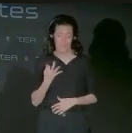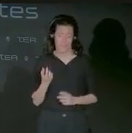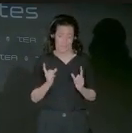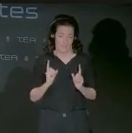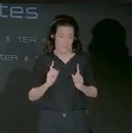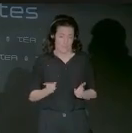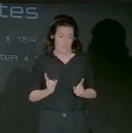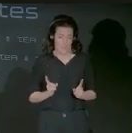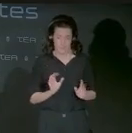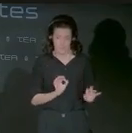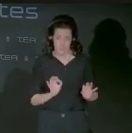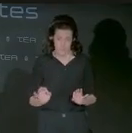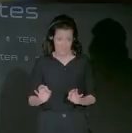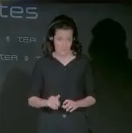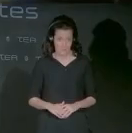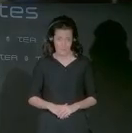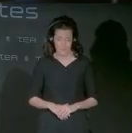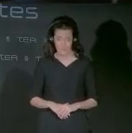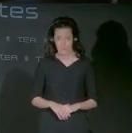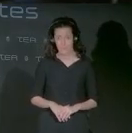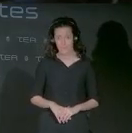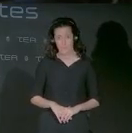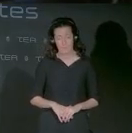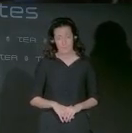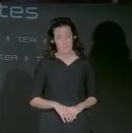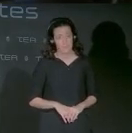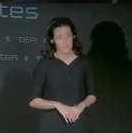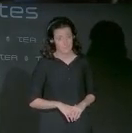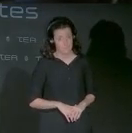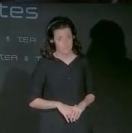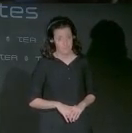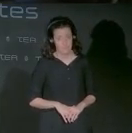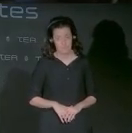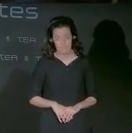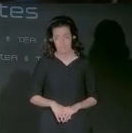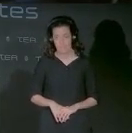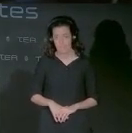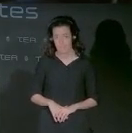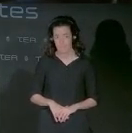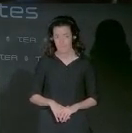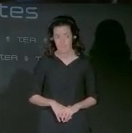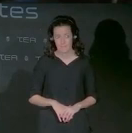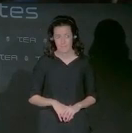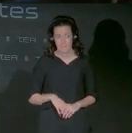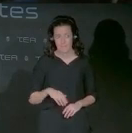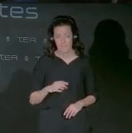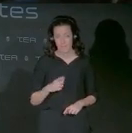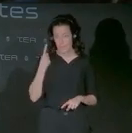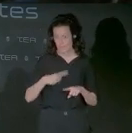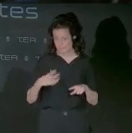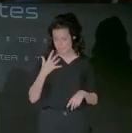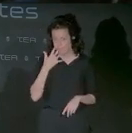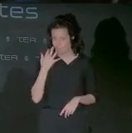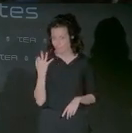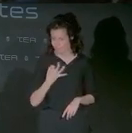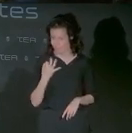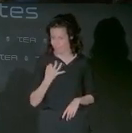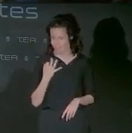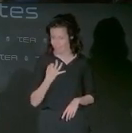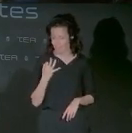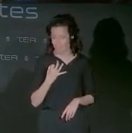actions. There is a danger that where we've stopped maybe too far.